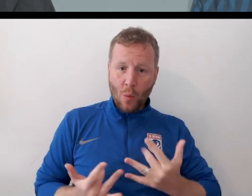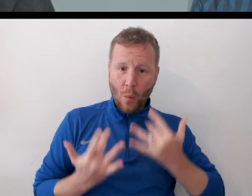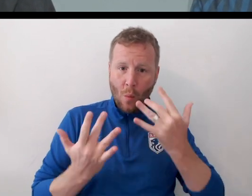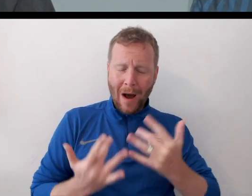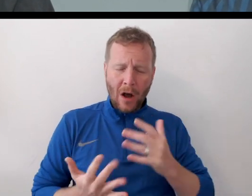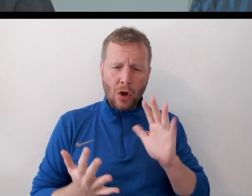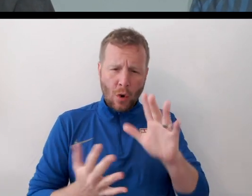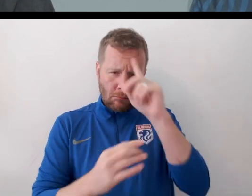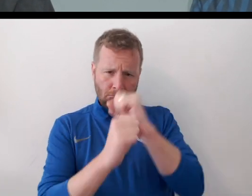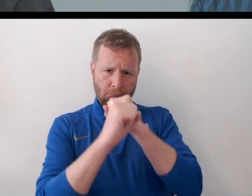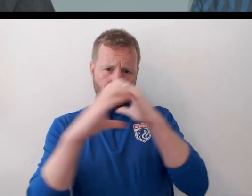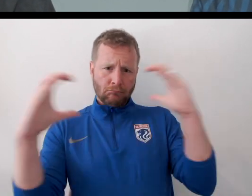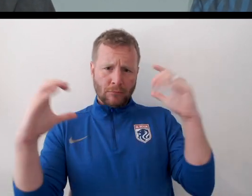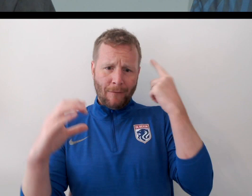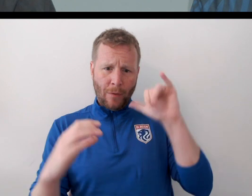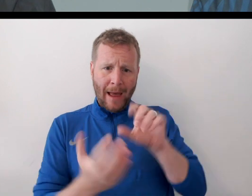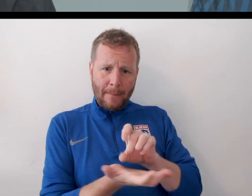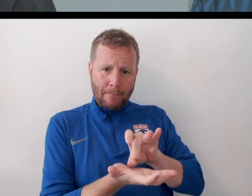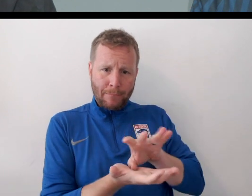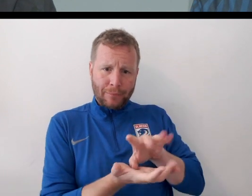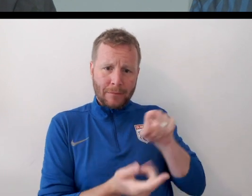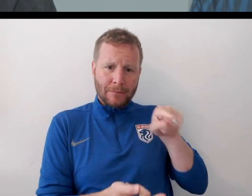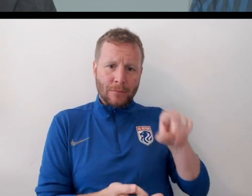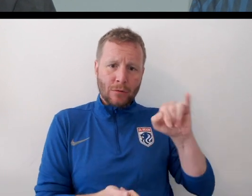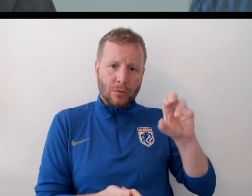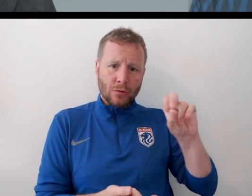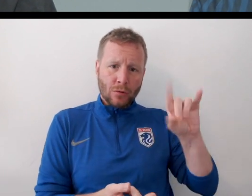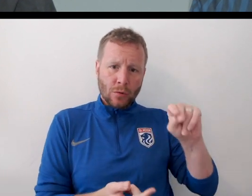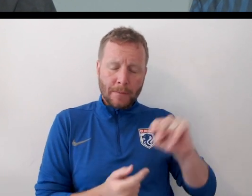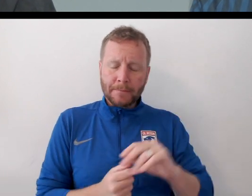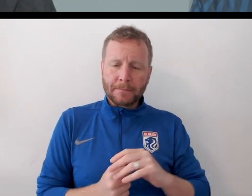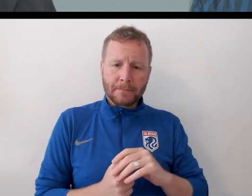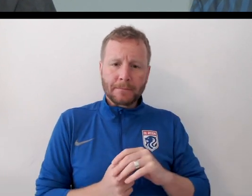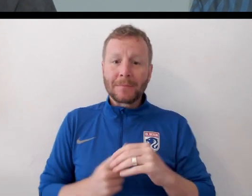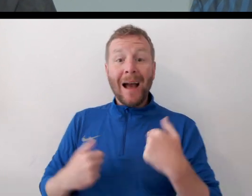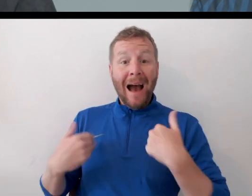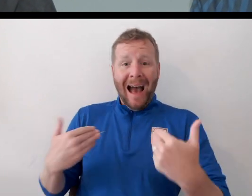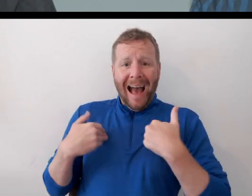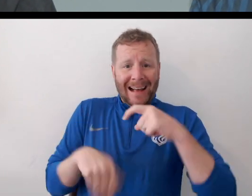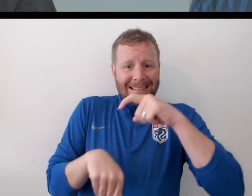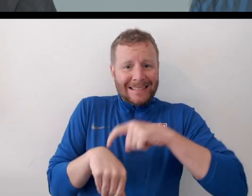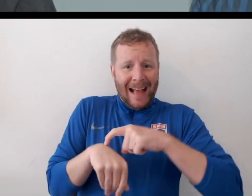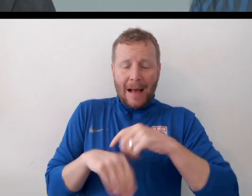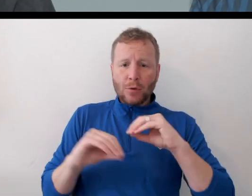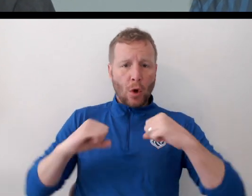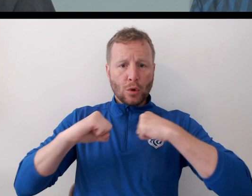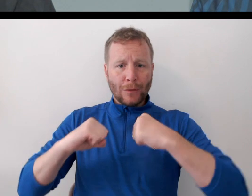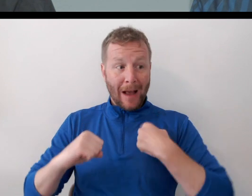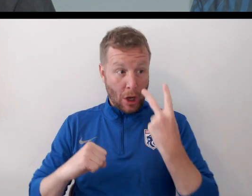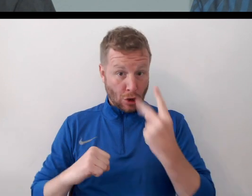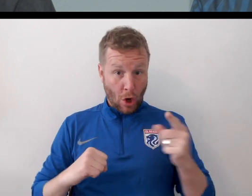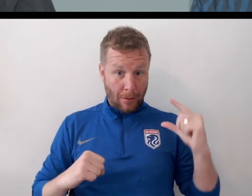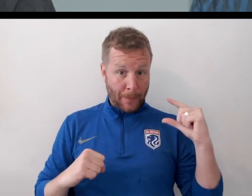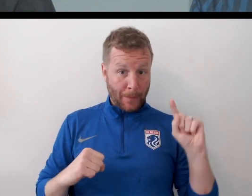the near post. What did you see on that set that in motion? Yeah, I mean, I had time. The defender didn't really step out, so I was like, I'm going to serve this in.